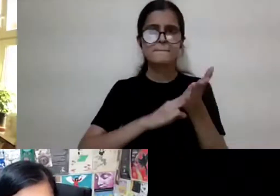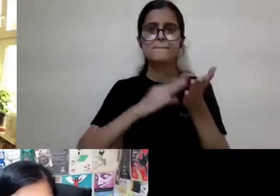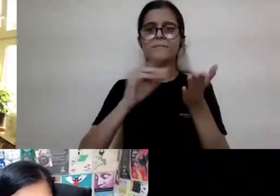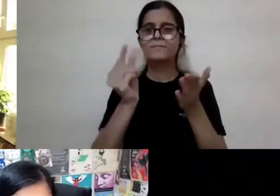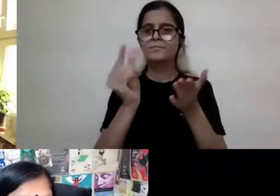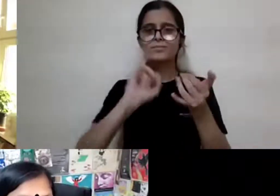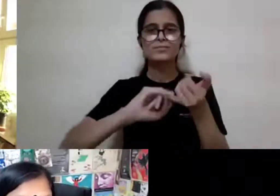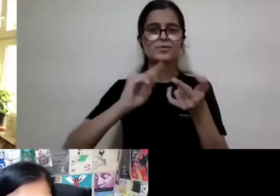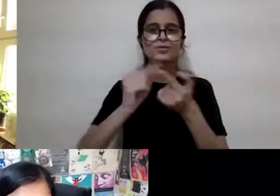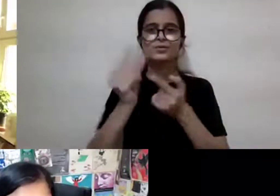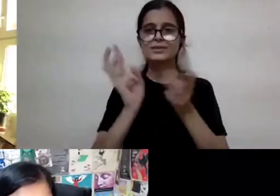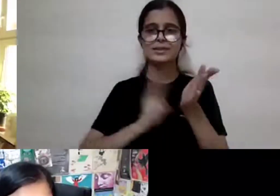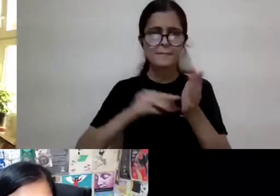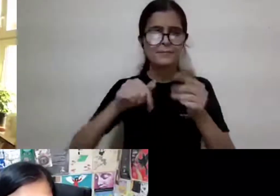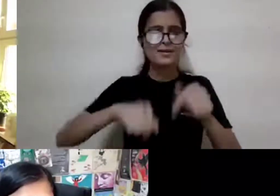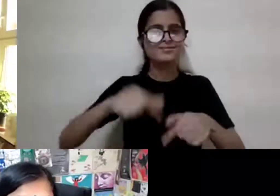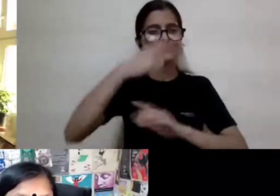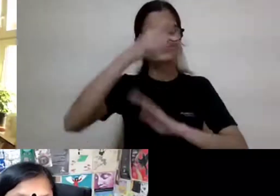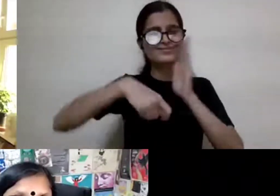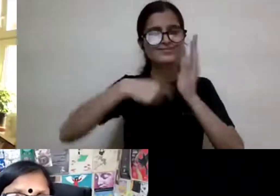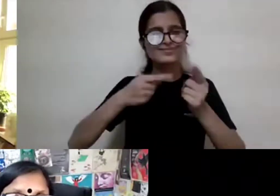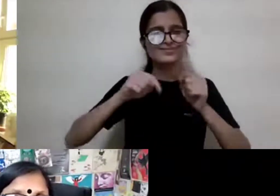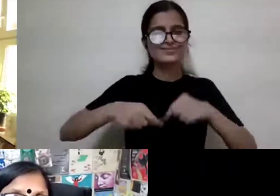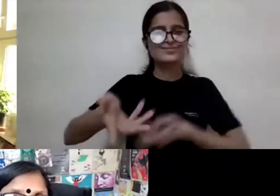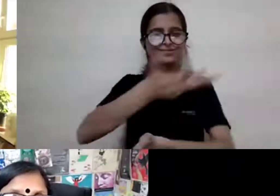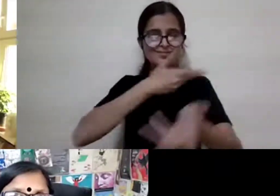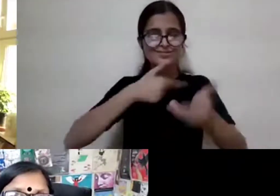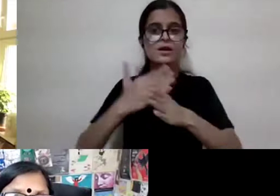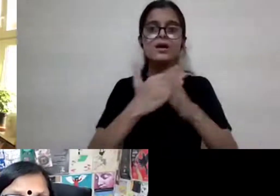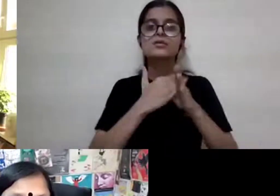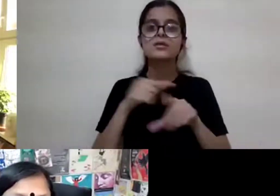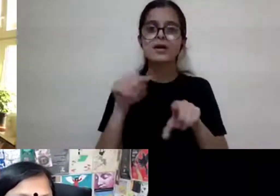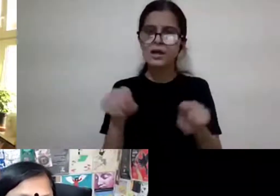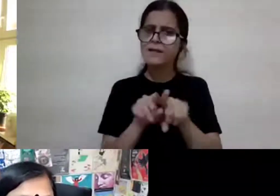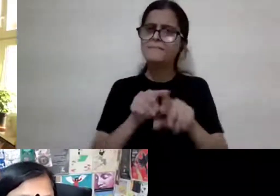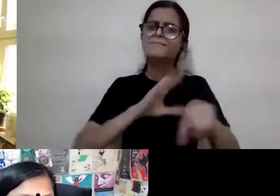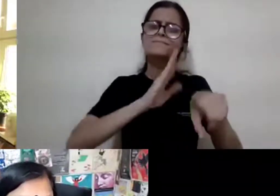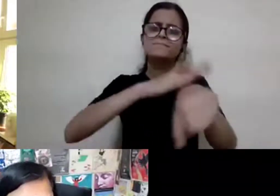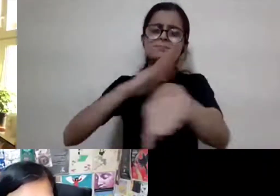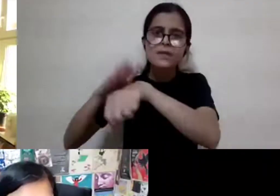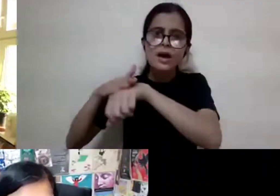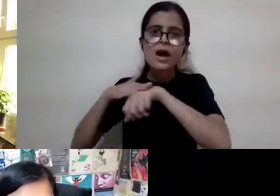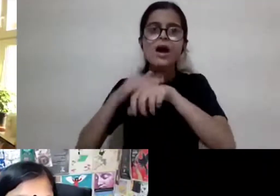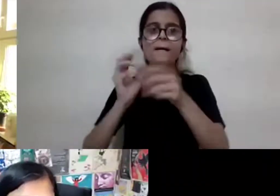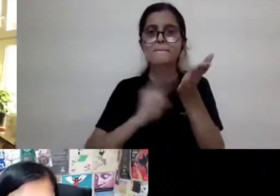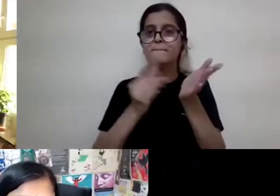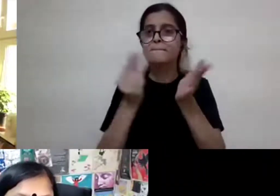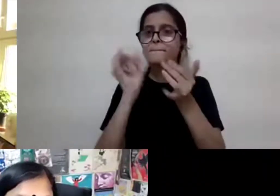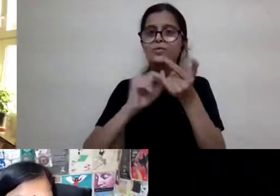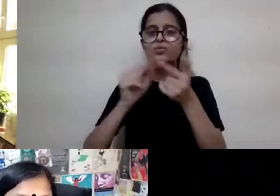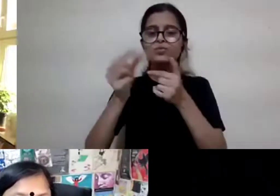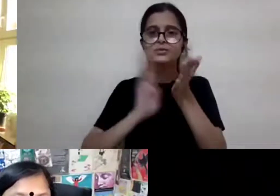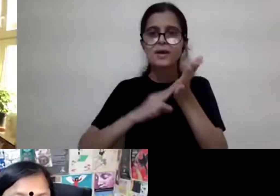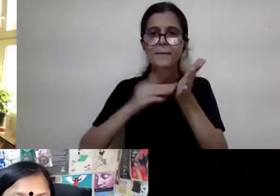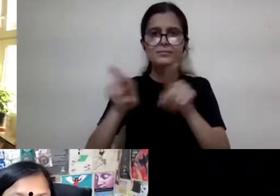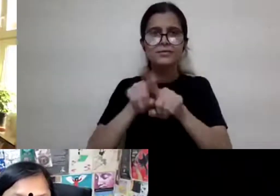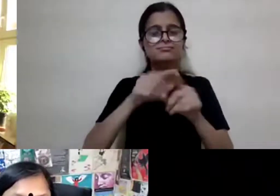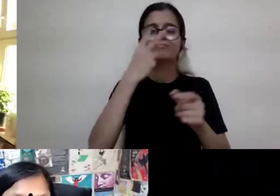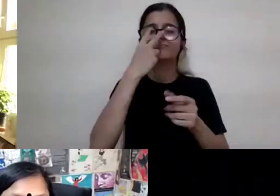you shared today, how to experience the museum through a blind